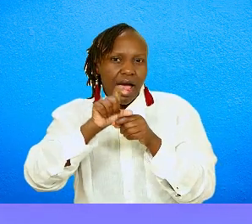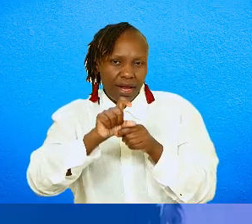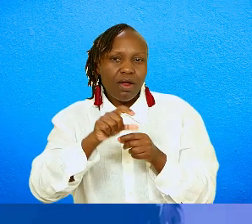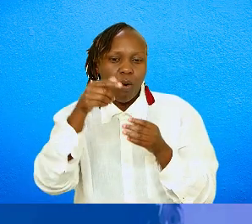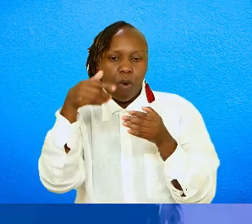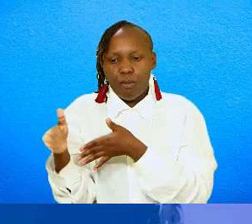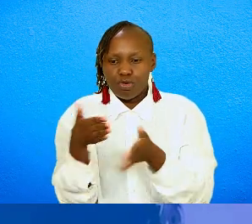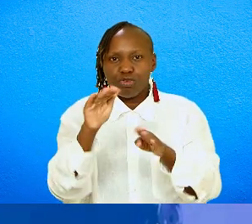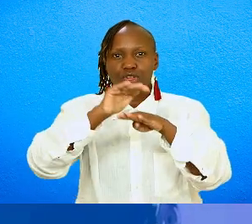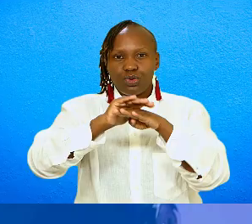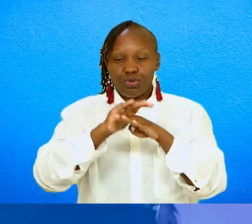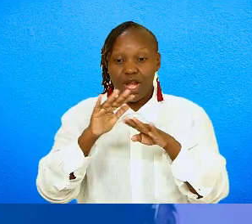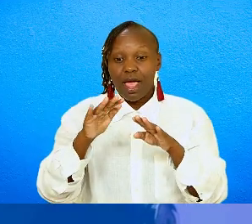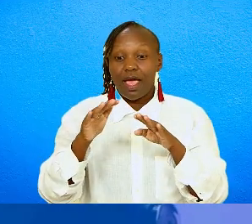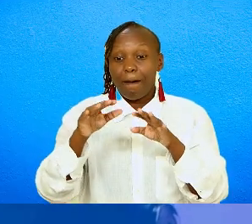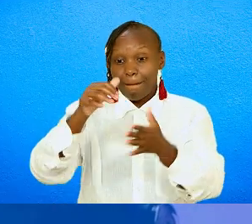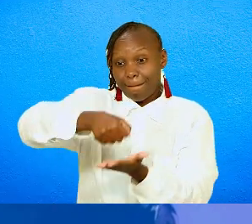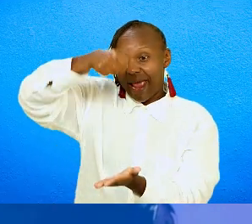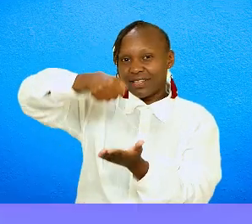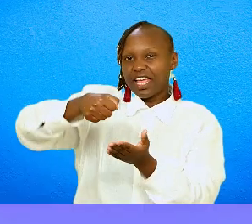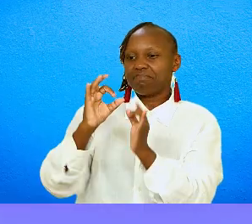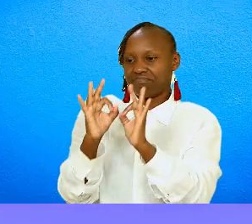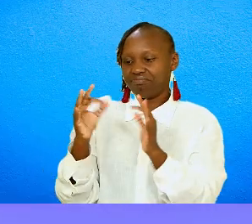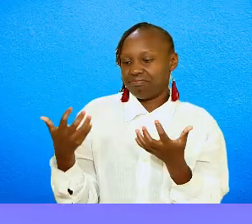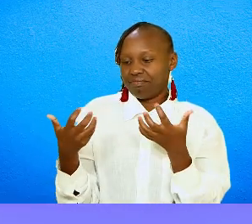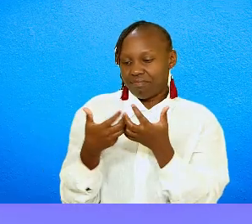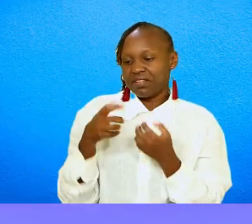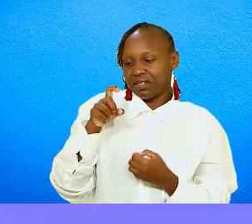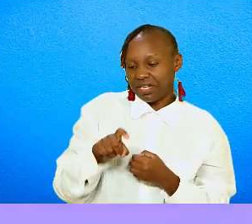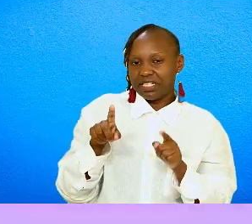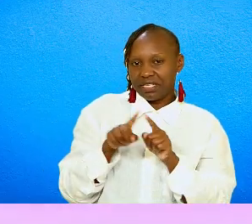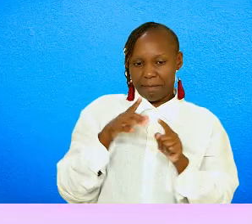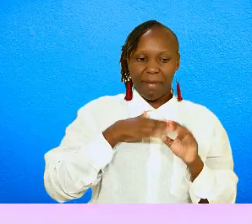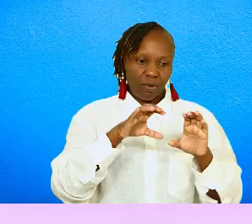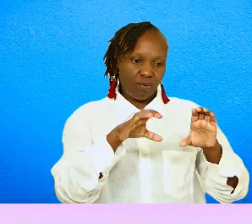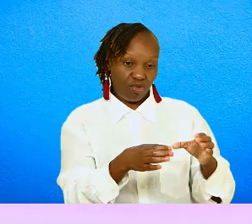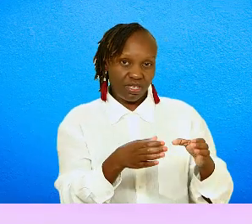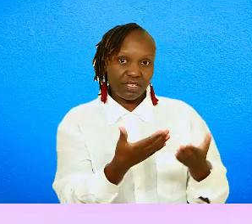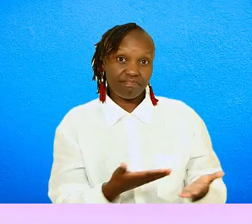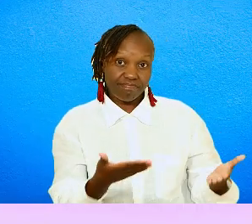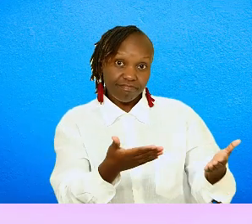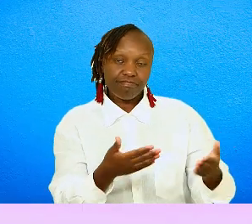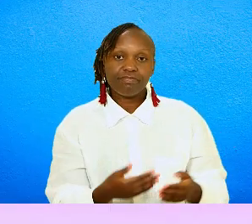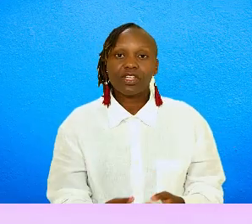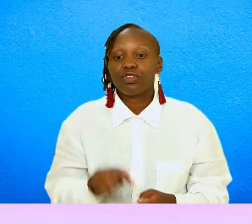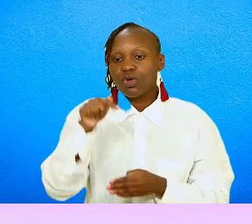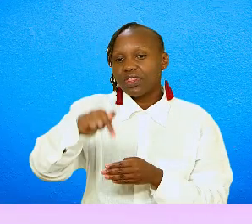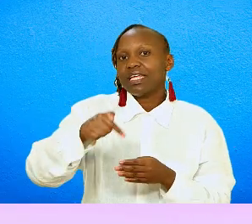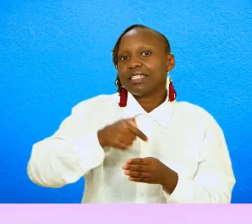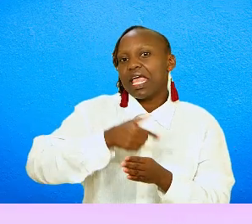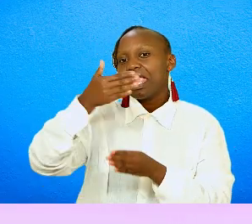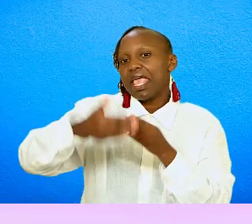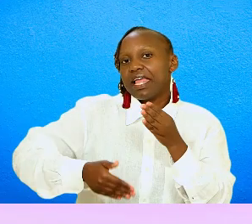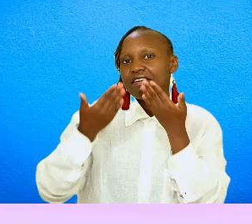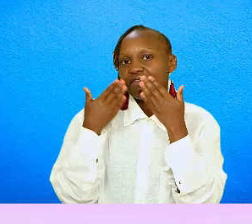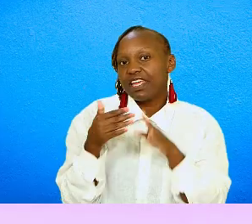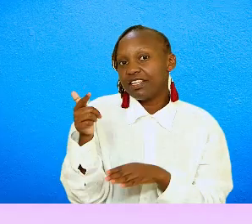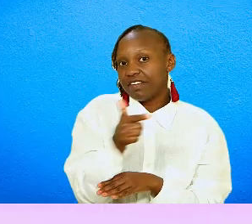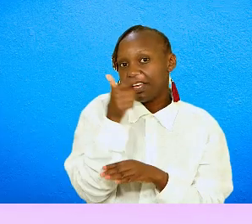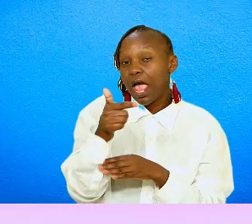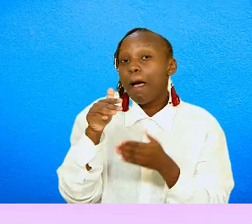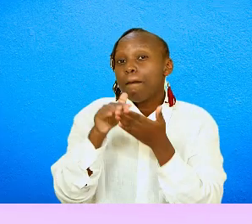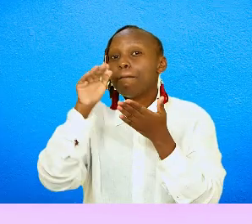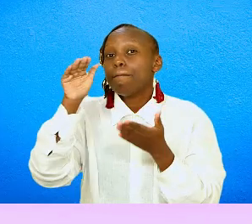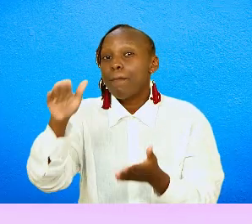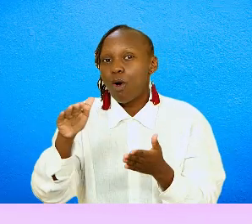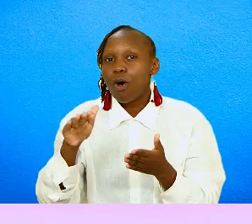end up with a budget that reflects your needs and the needs and priorities of your community. That brings us to the end of this video. For more insights,